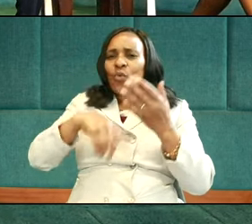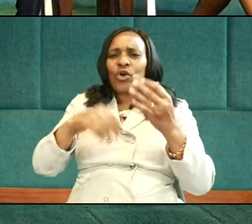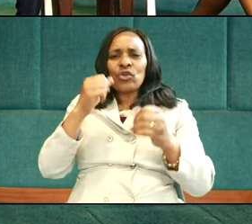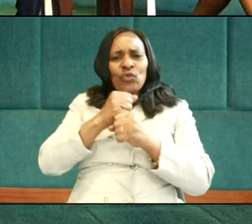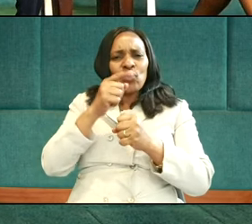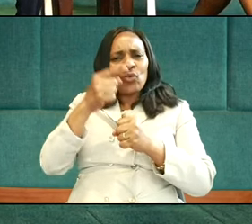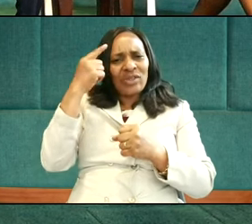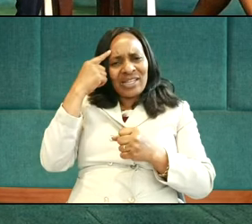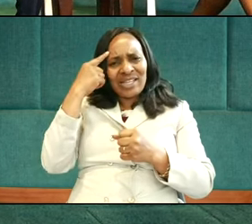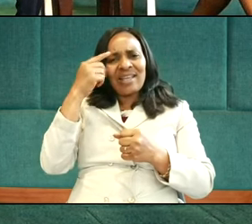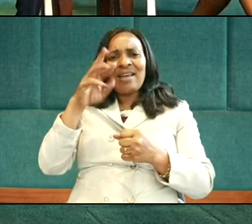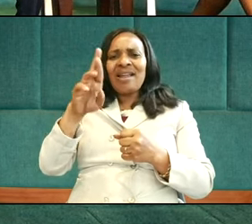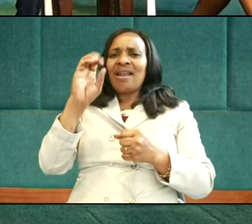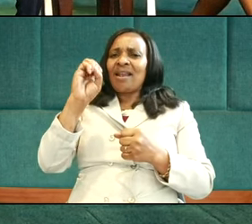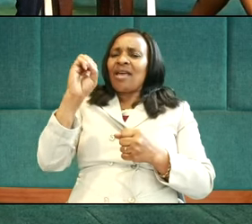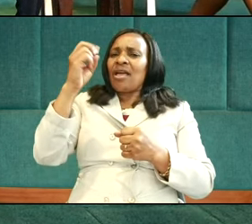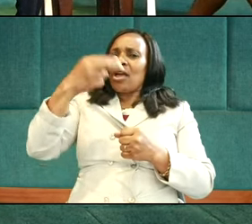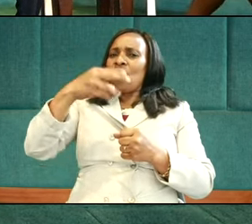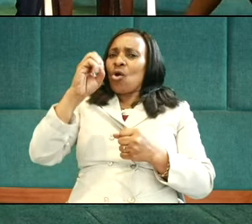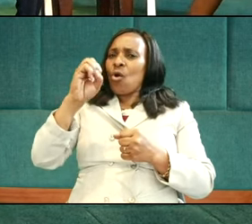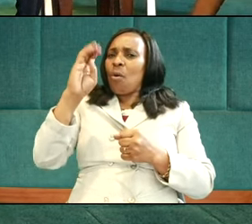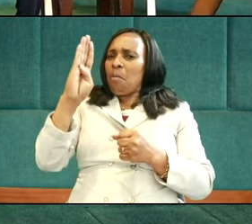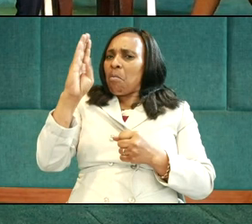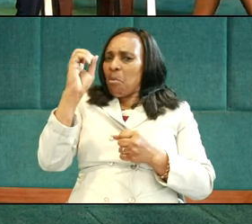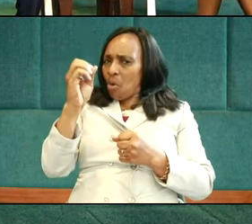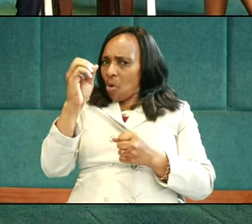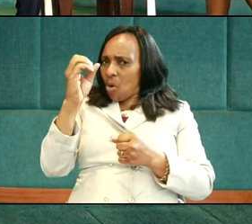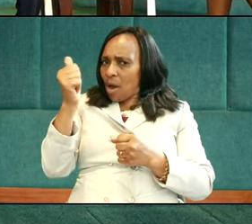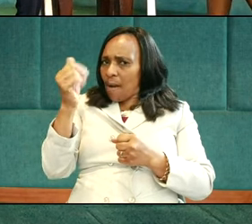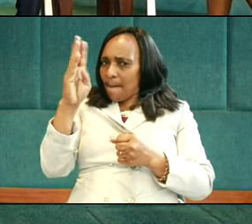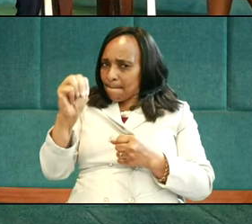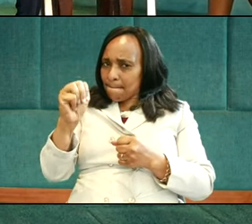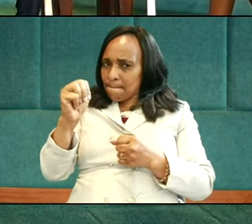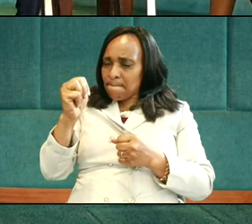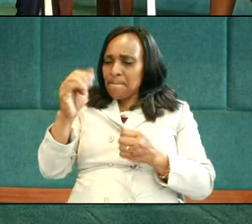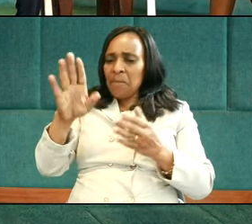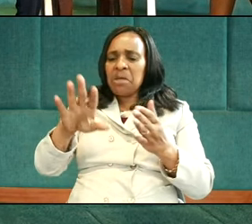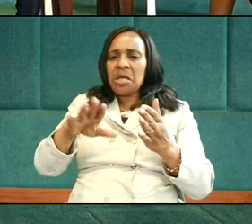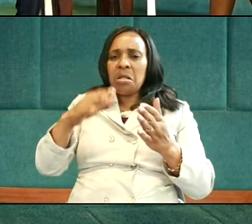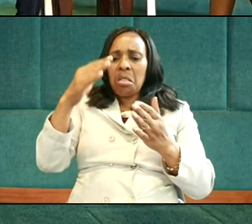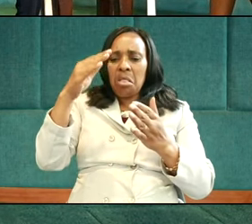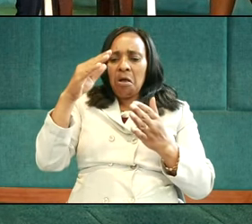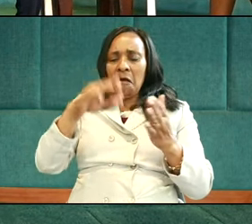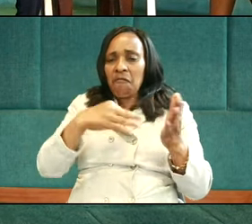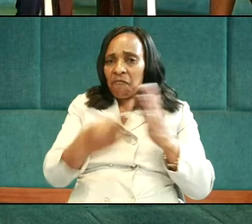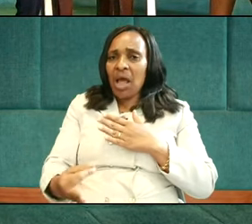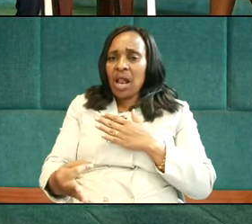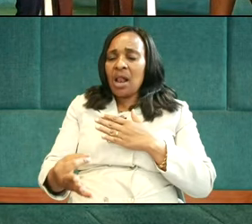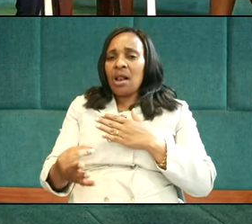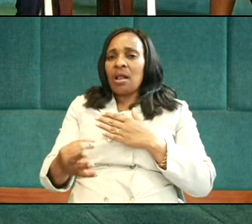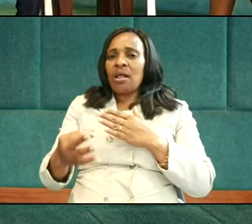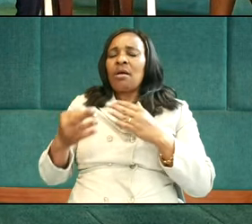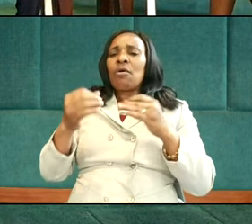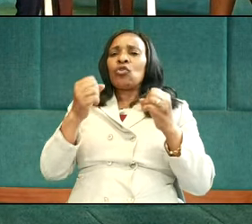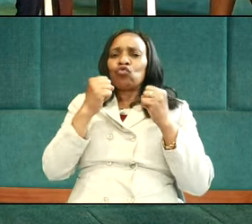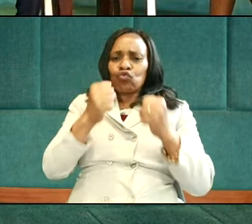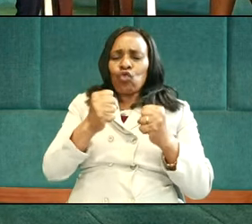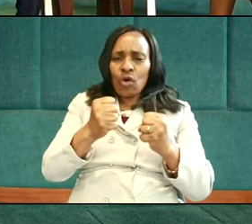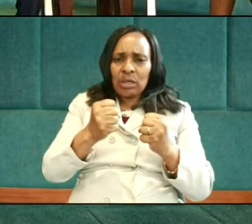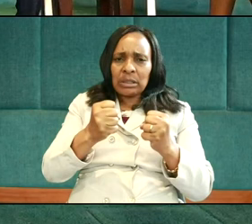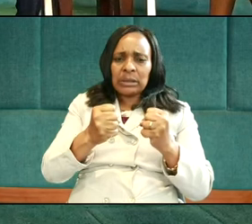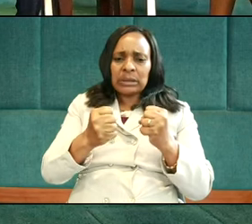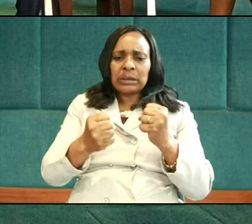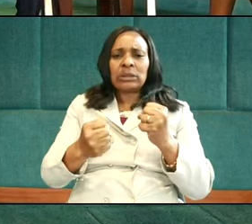to Rehoboam's collapse? We see he was strongly established mm-hmm. after Solomon. And